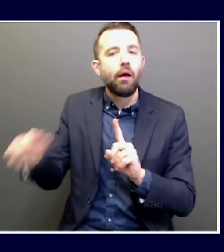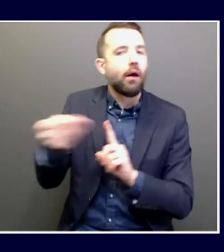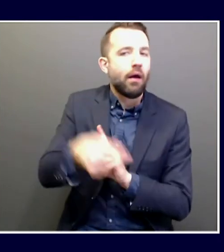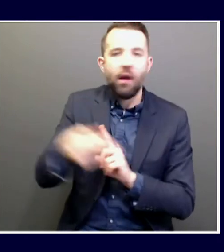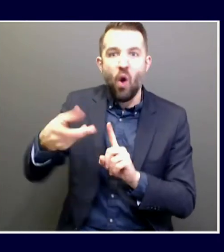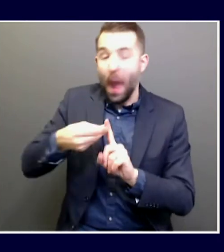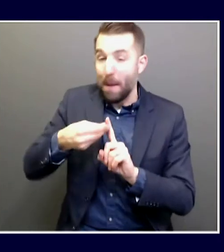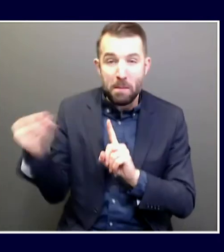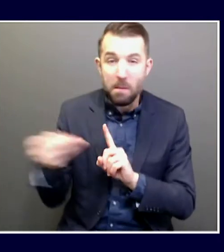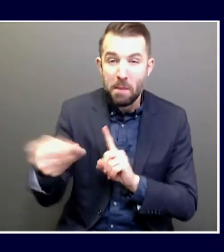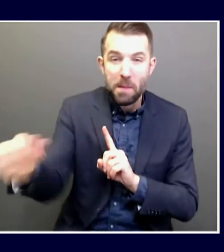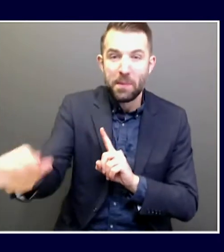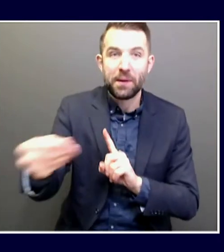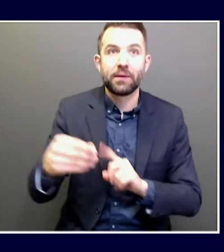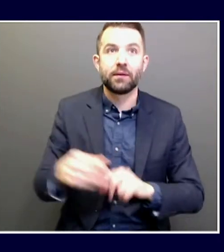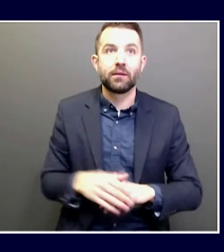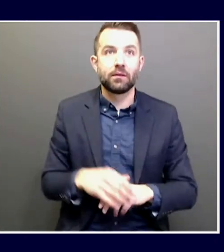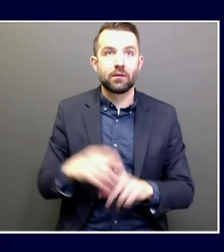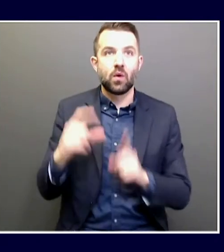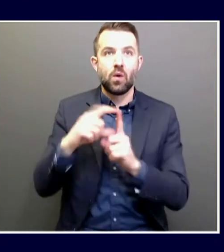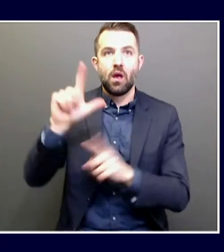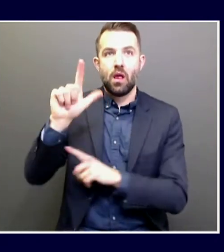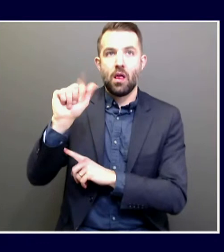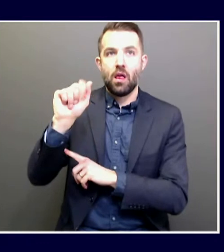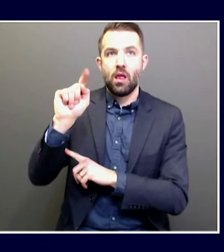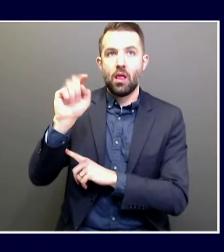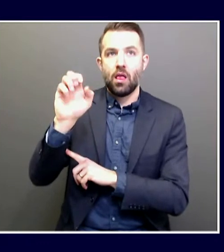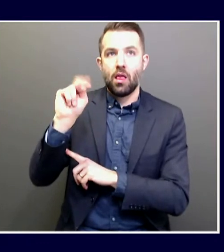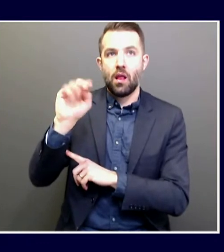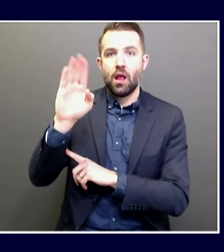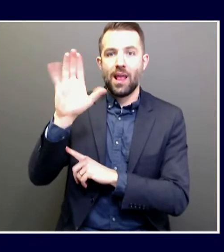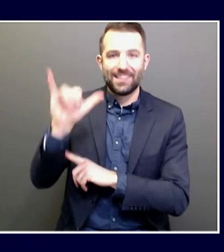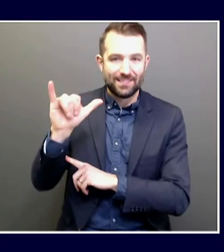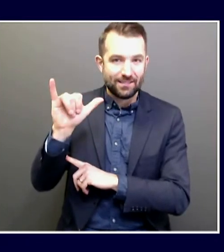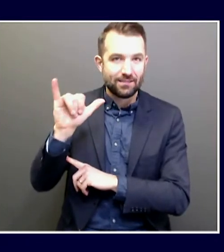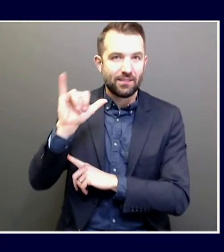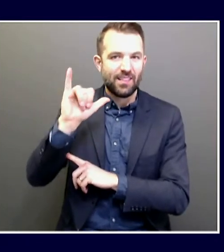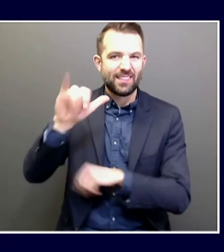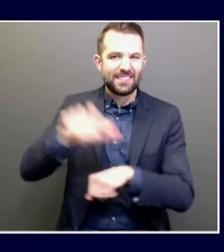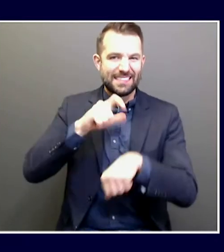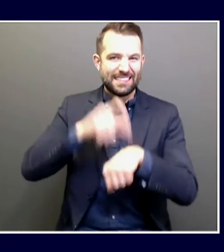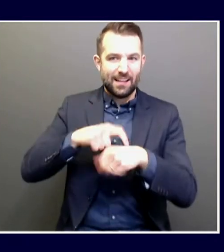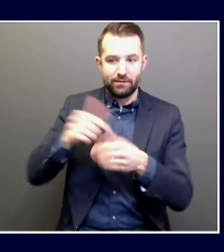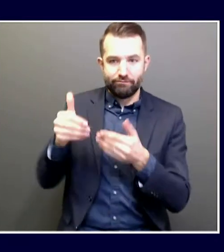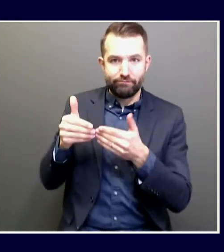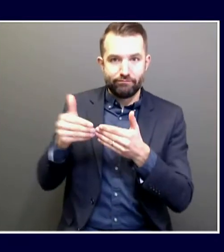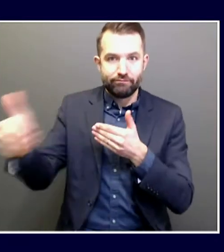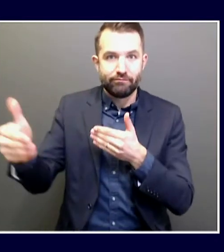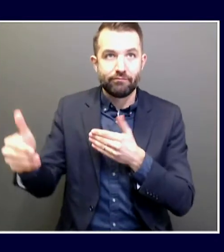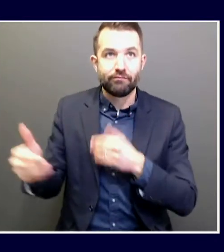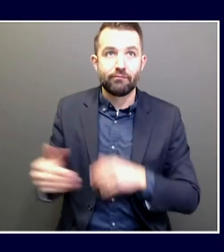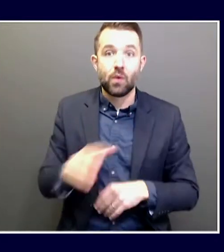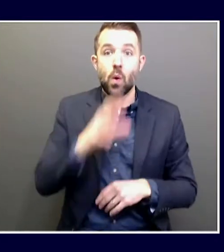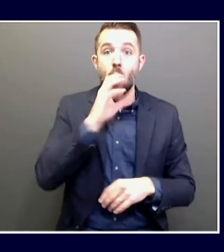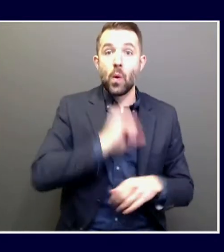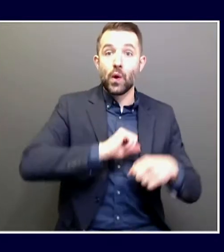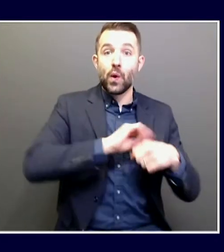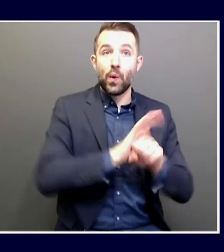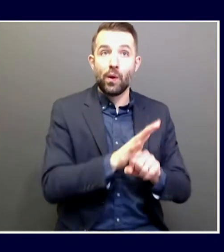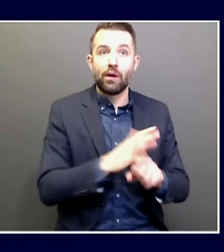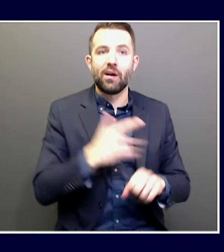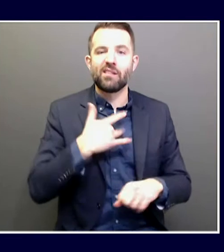Before Omicron, it was 3 to 4 days between when you were exposed to when you could start infecting somebody.